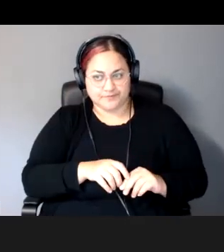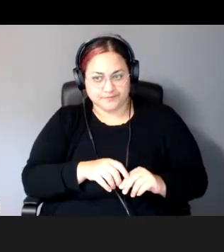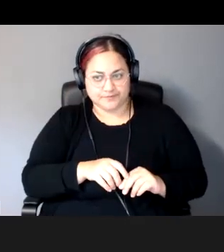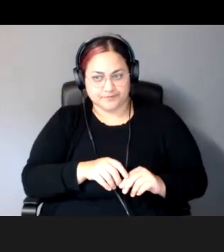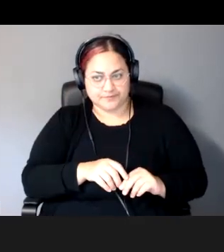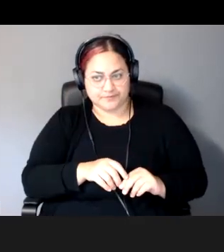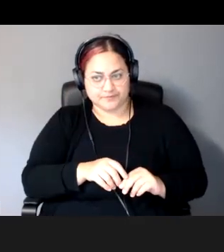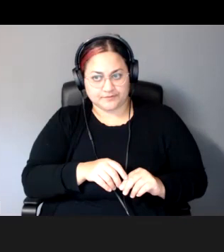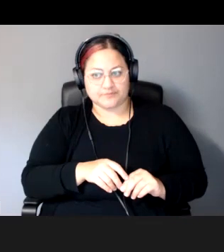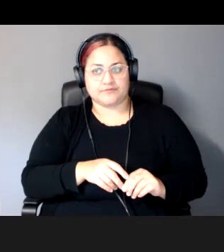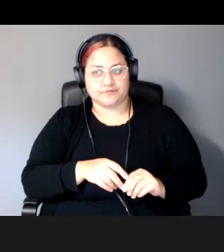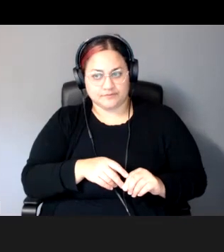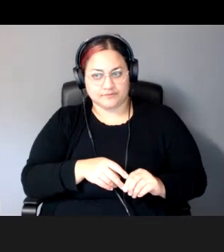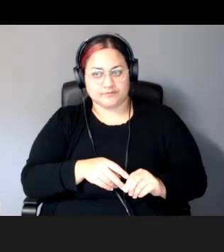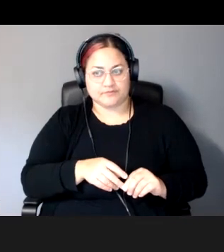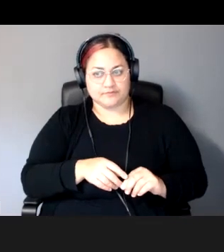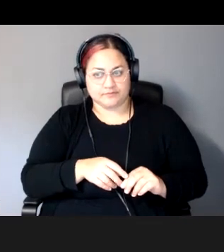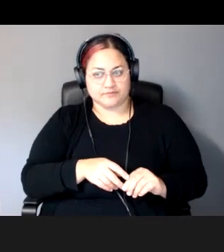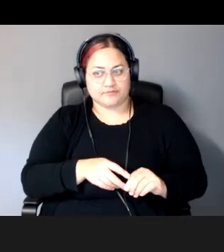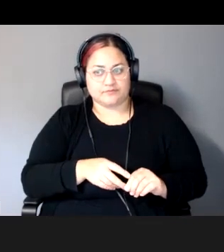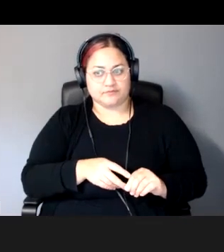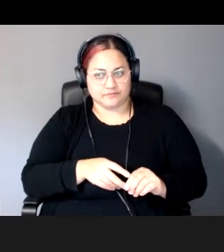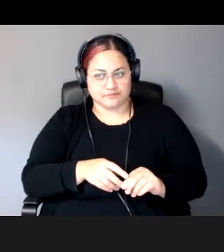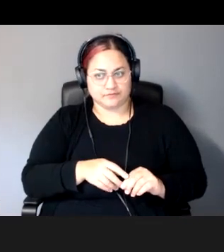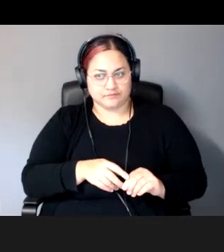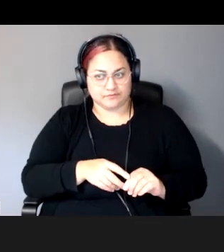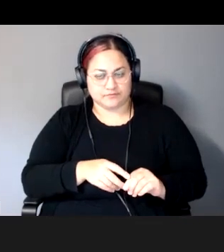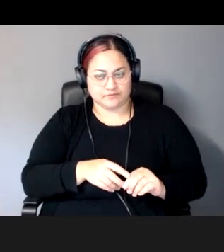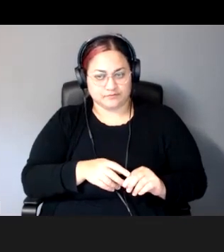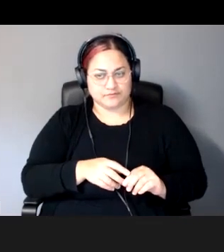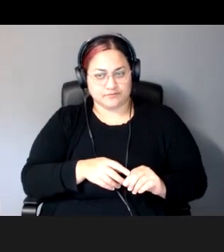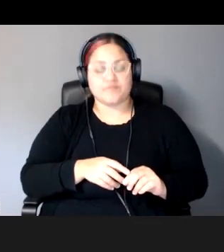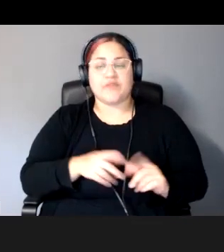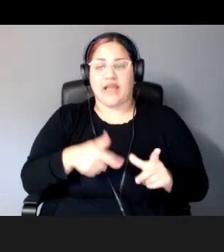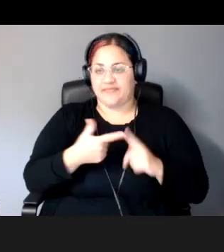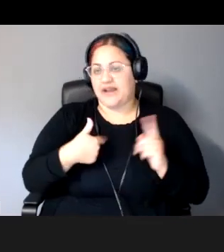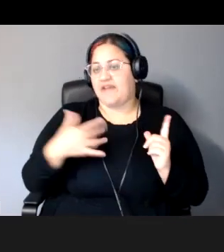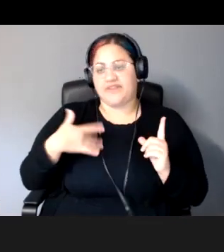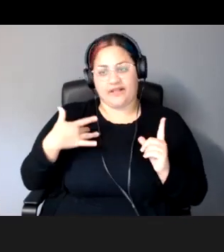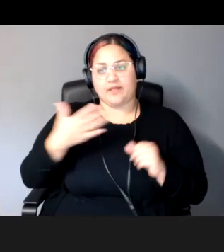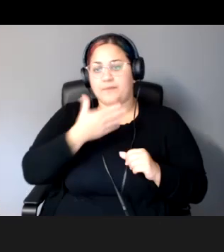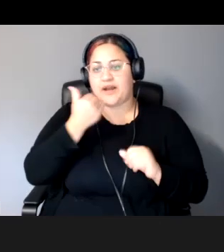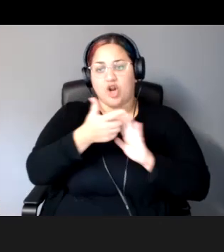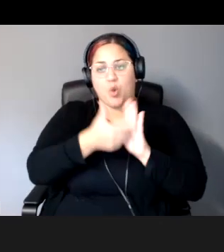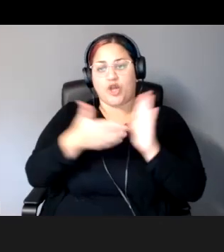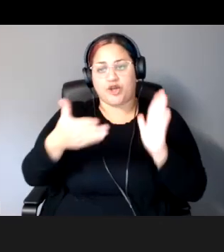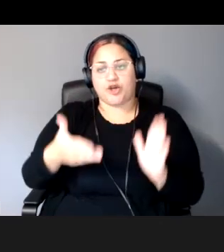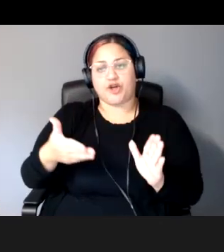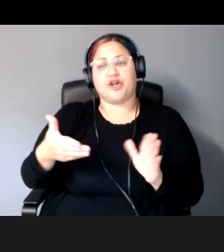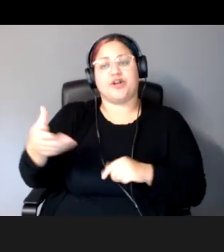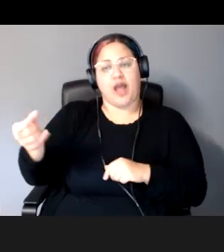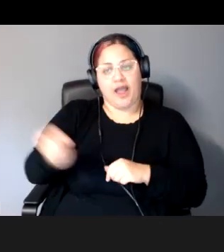the son in that case would need to hire a lawyer in Korea. And I don't know off the top of my head whether Korea is